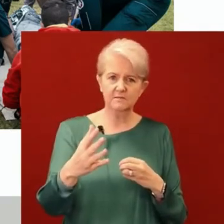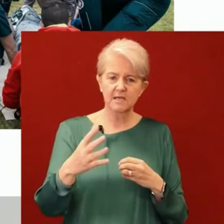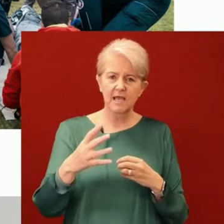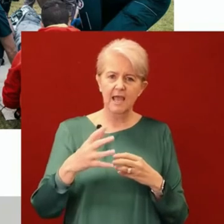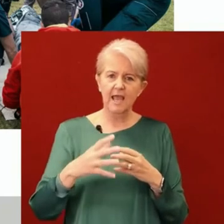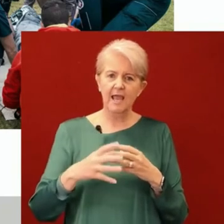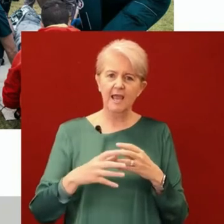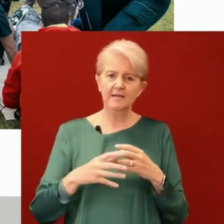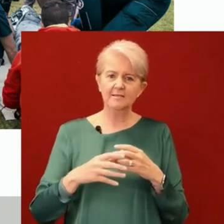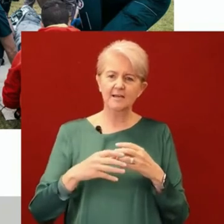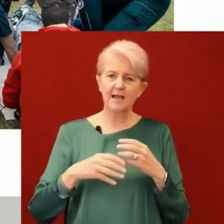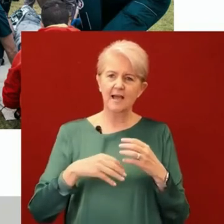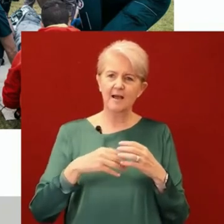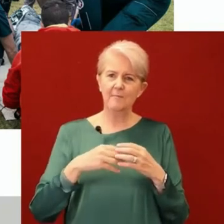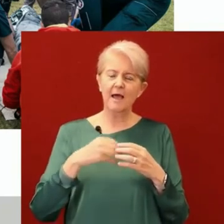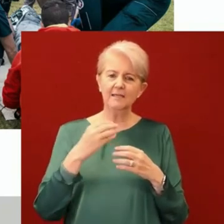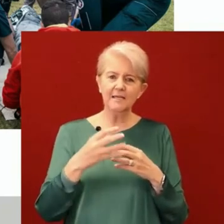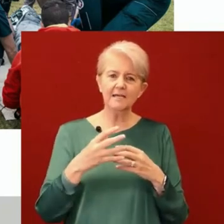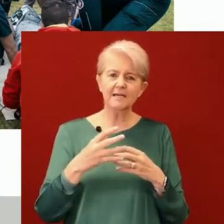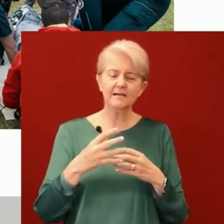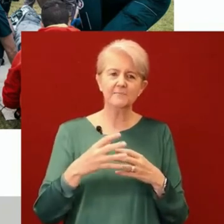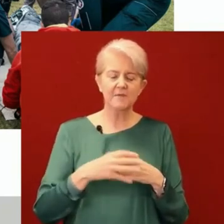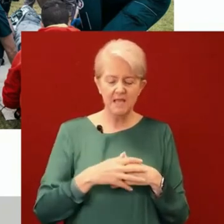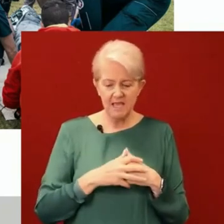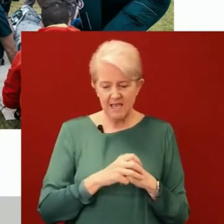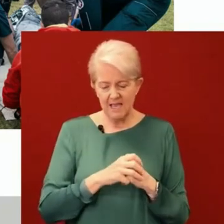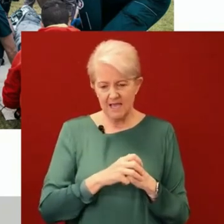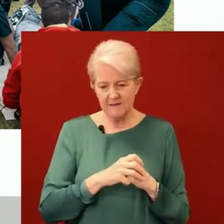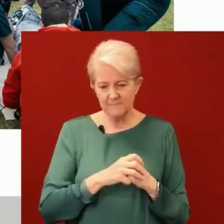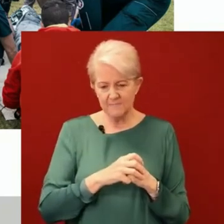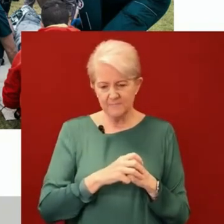influence, and